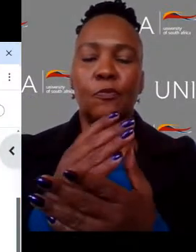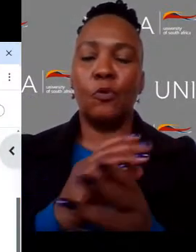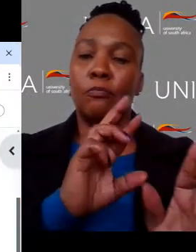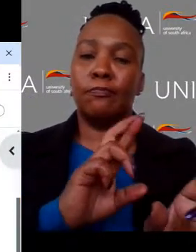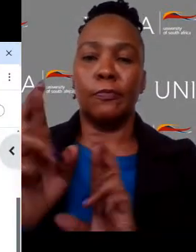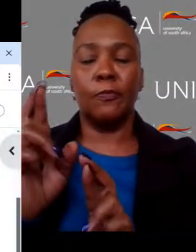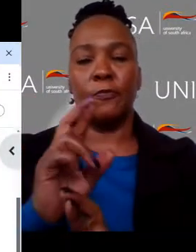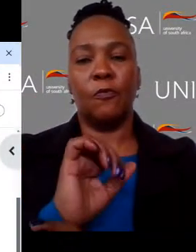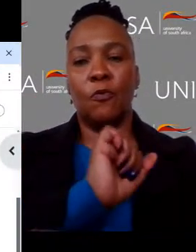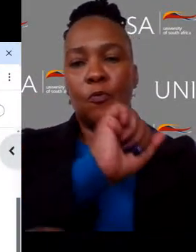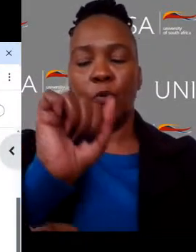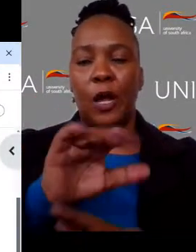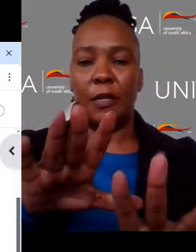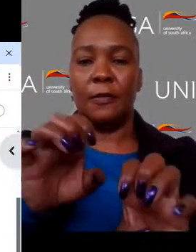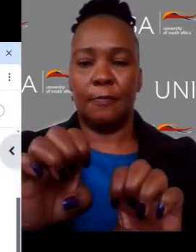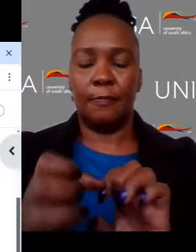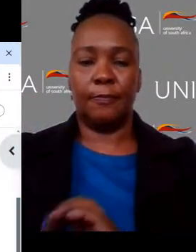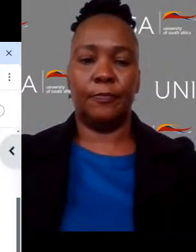exam.